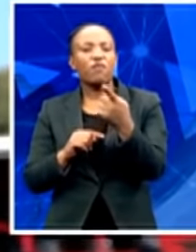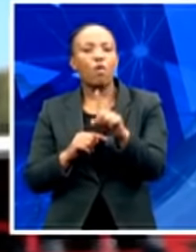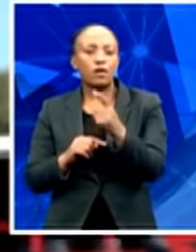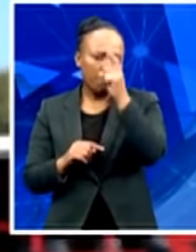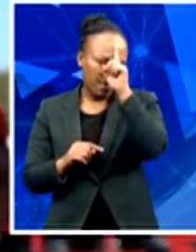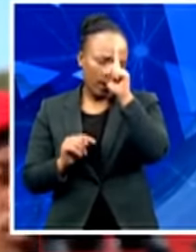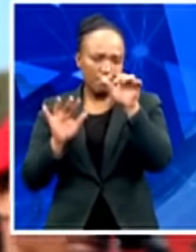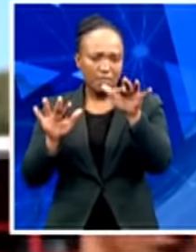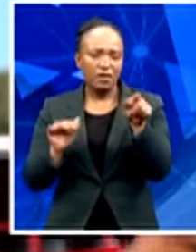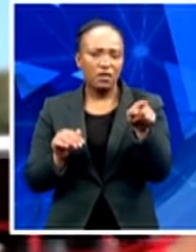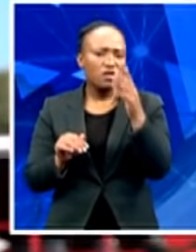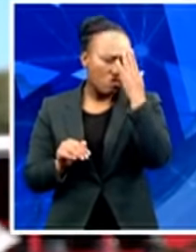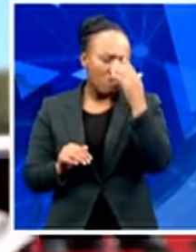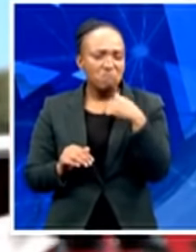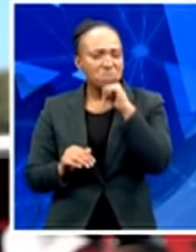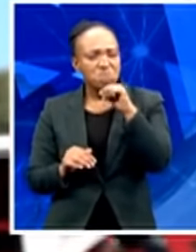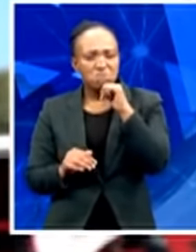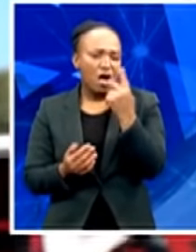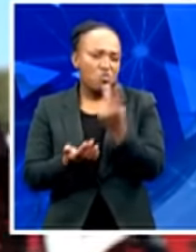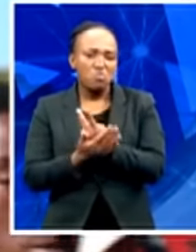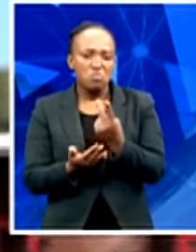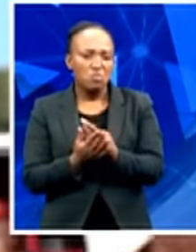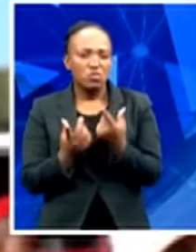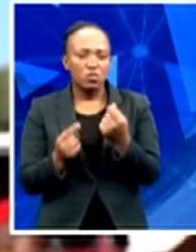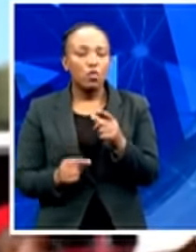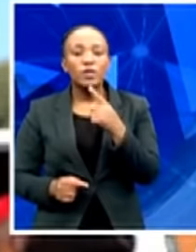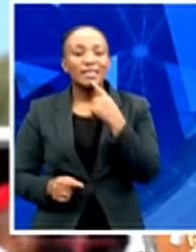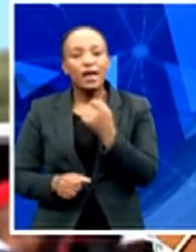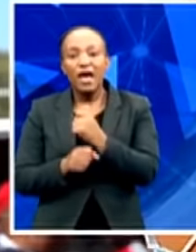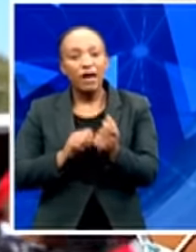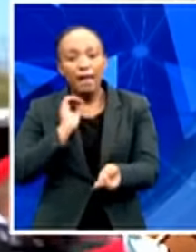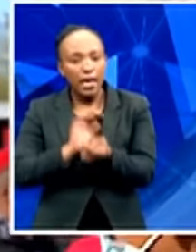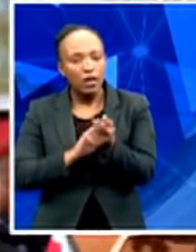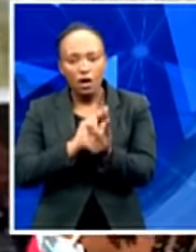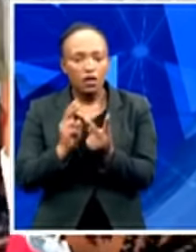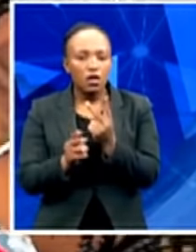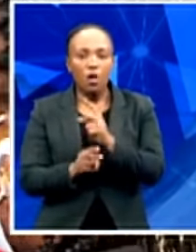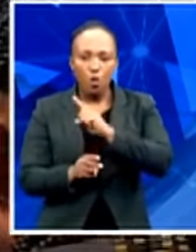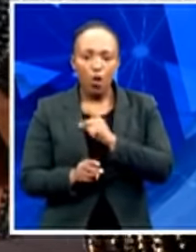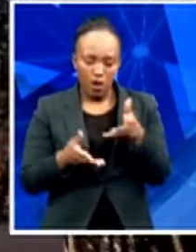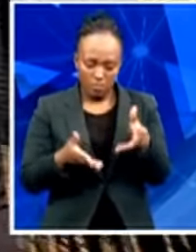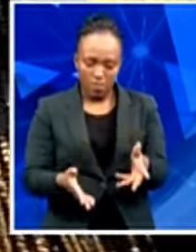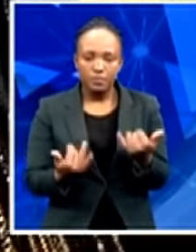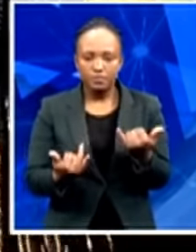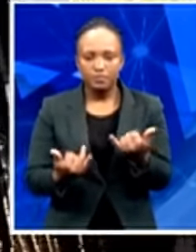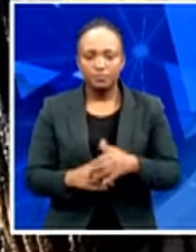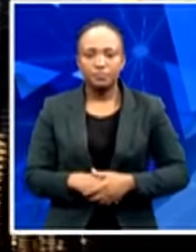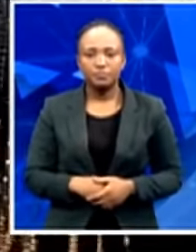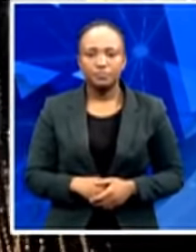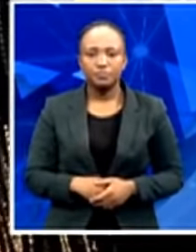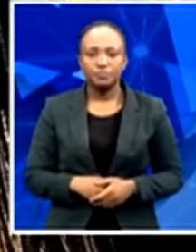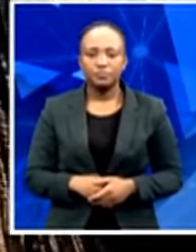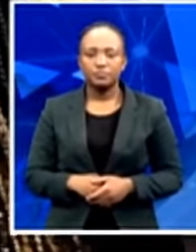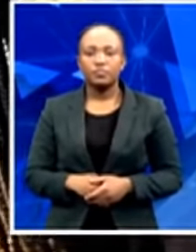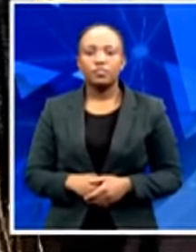do. And we're saying that won't happen anymore. That's why we're here today. And under the democratic dispensation, I mean, 45 years after